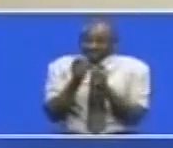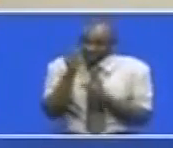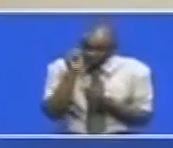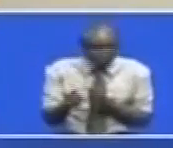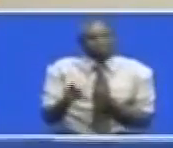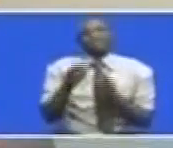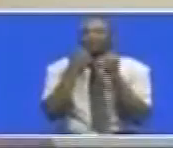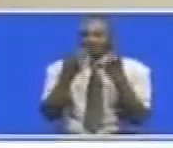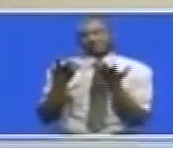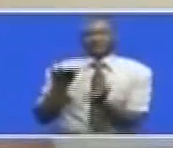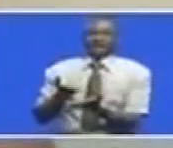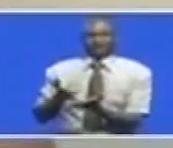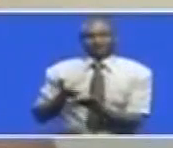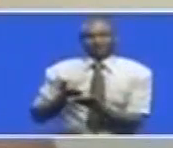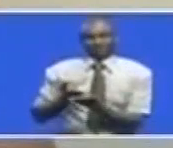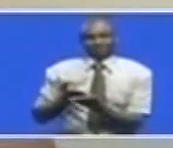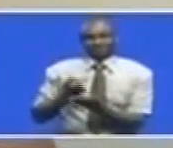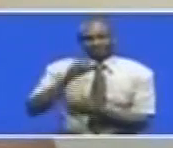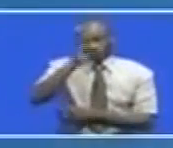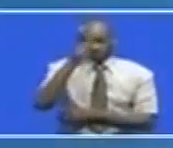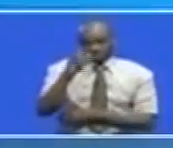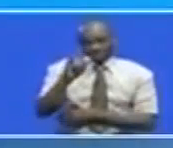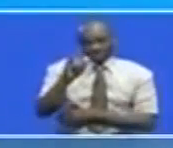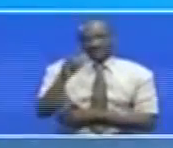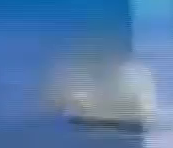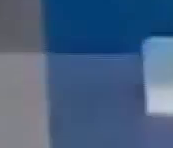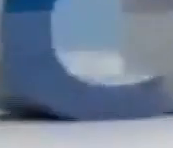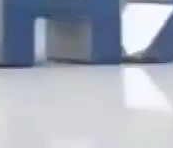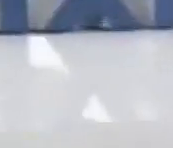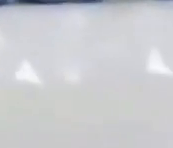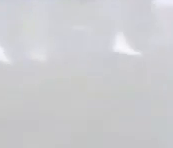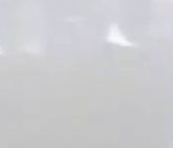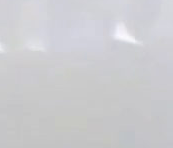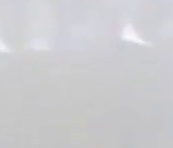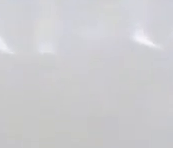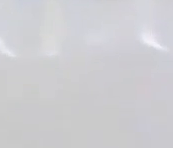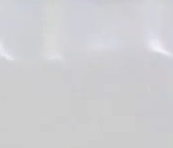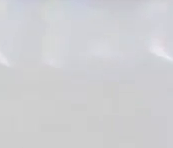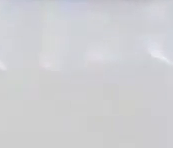message on their cell phones. Joy Doreen Bira, KTN, Techxpo.